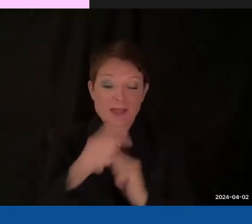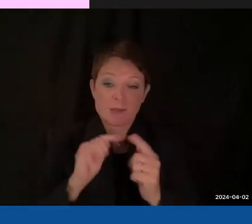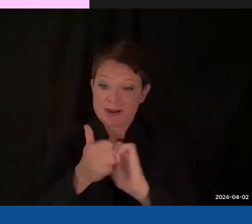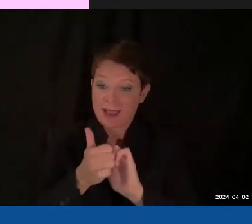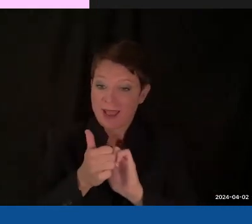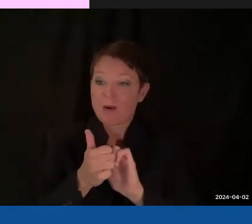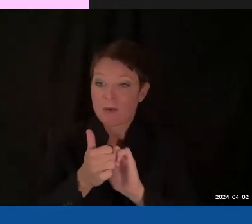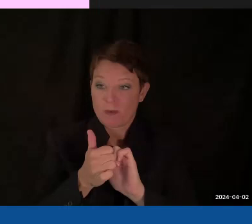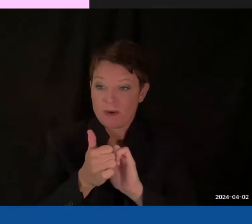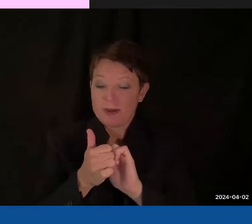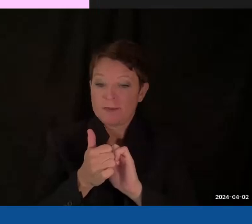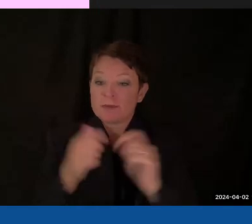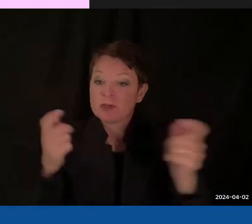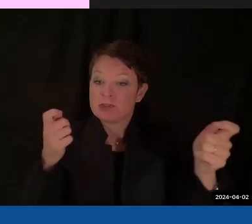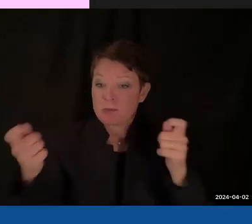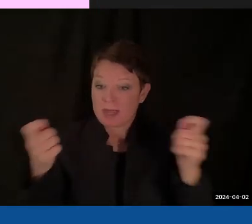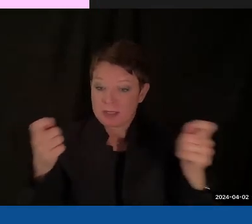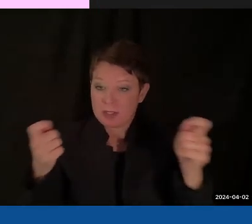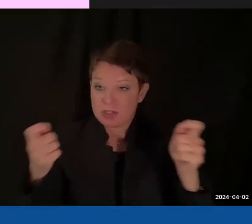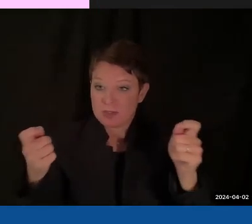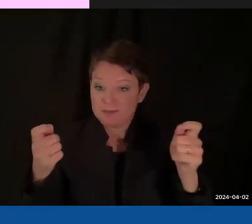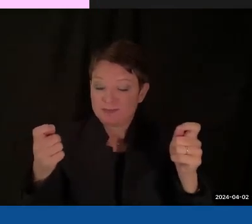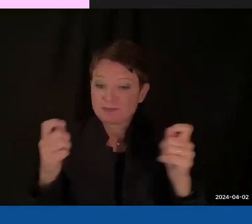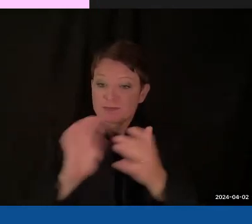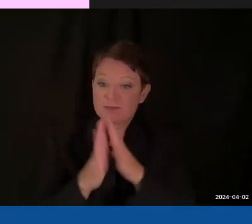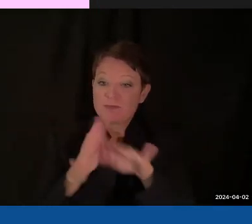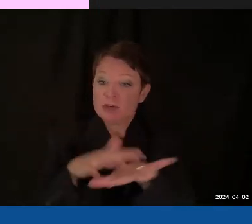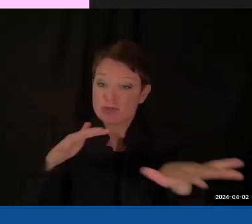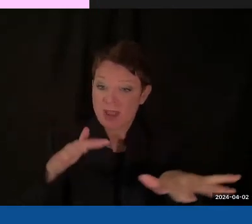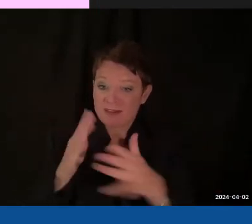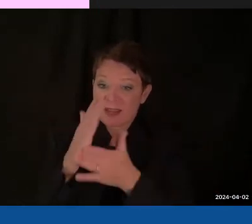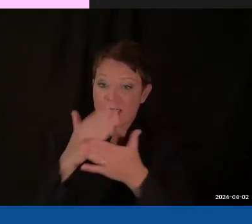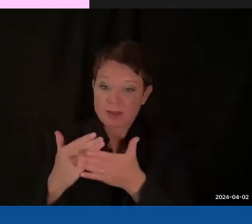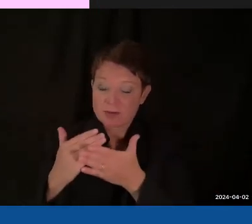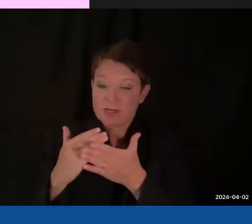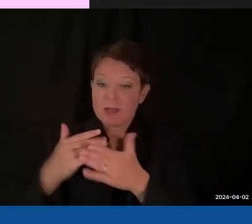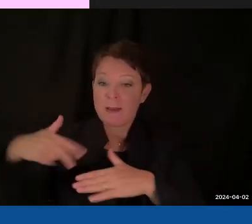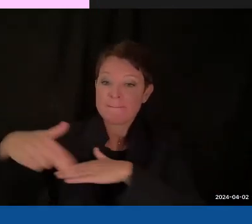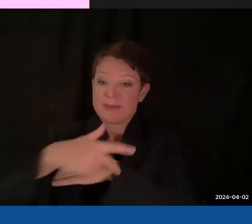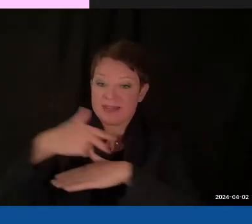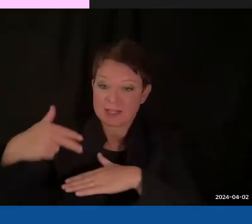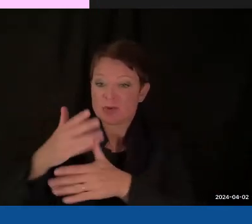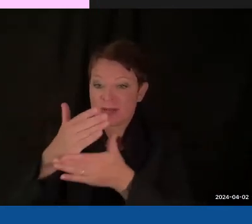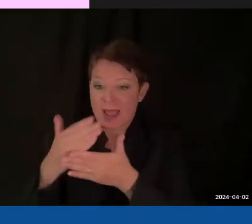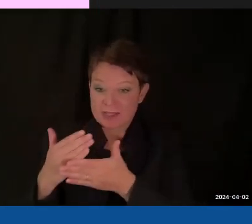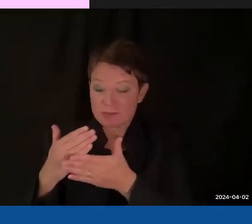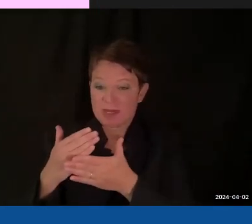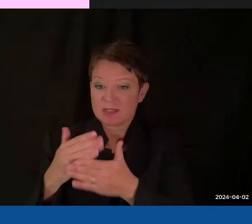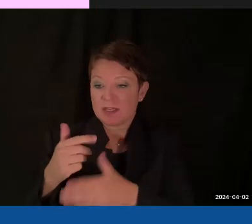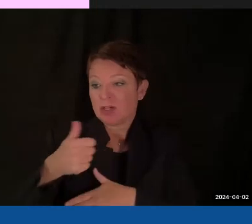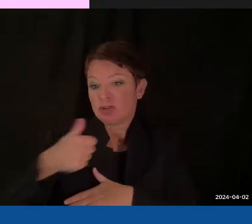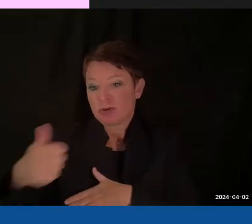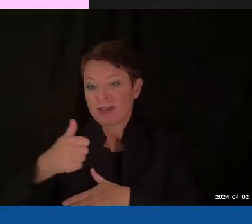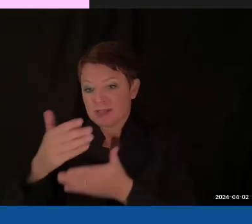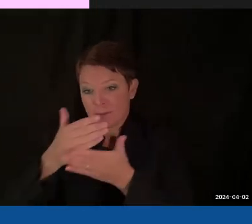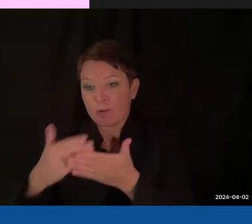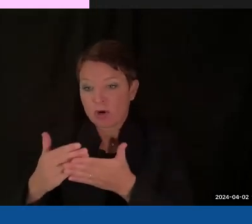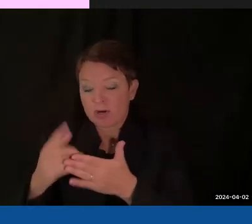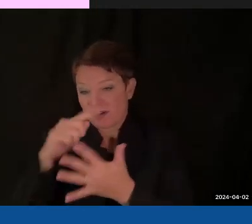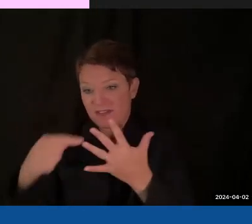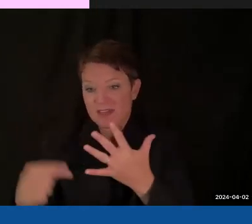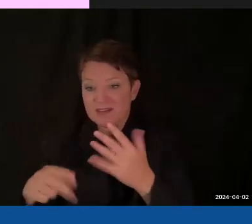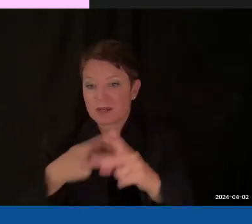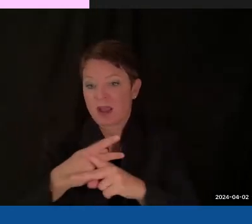how to manage the traffic aspect, the pedestrian aspect, and the transit aspect of these